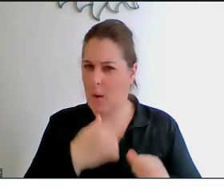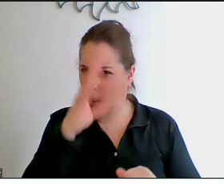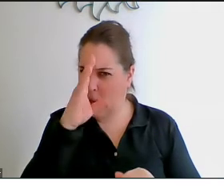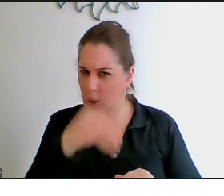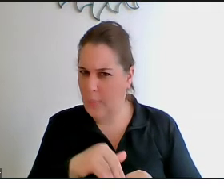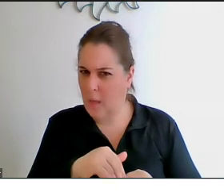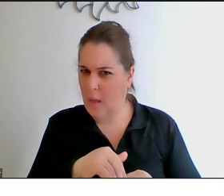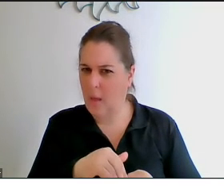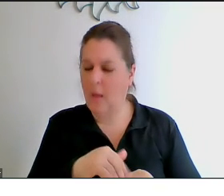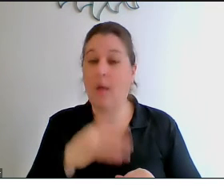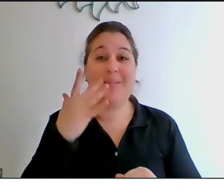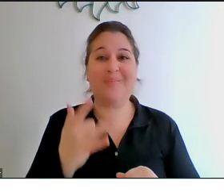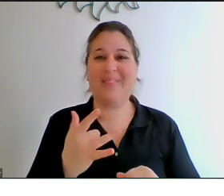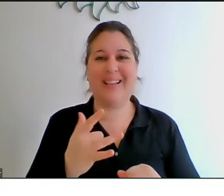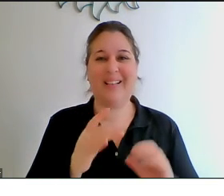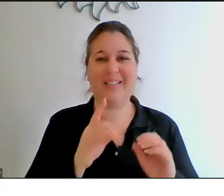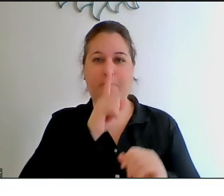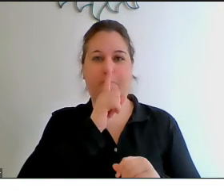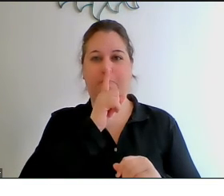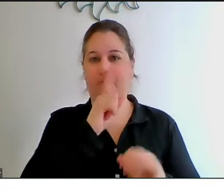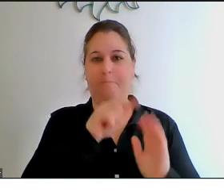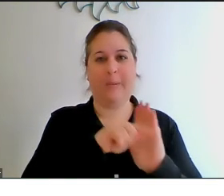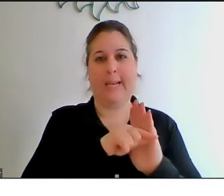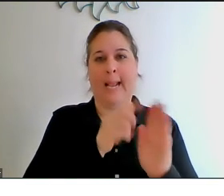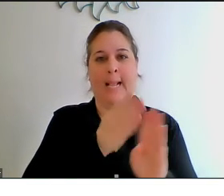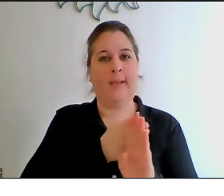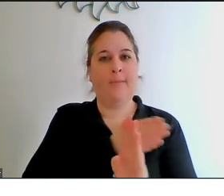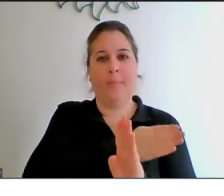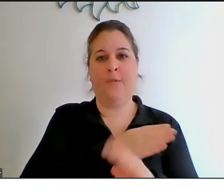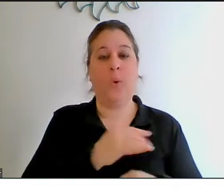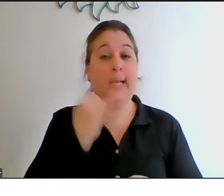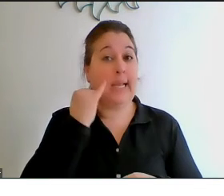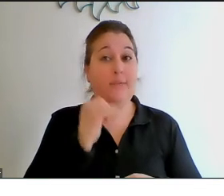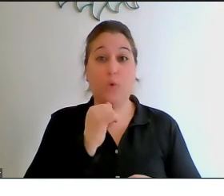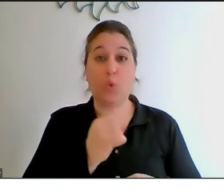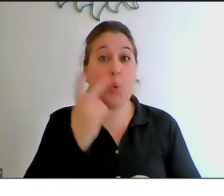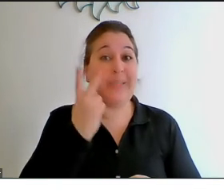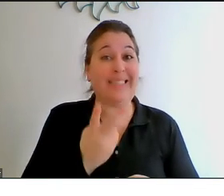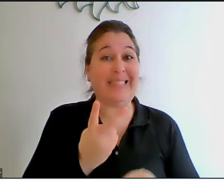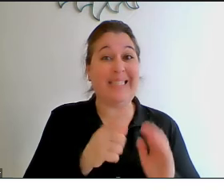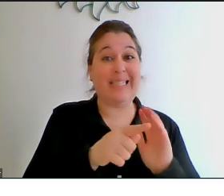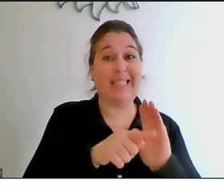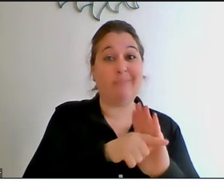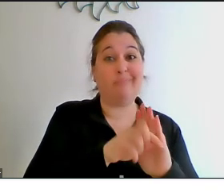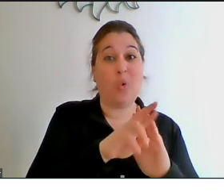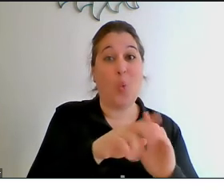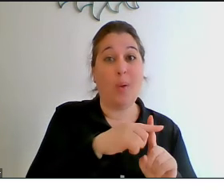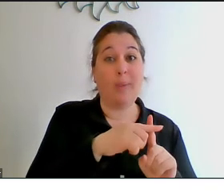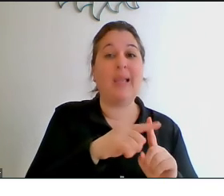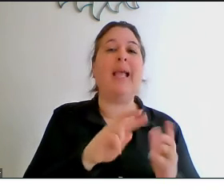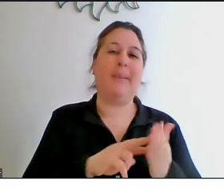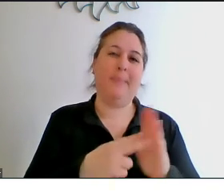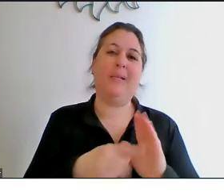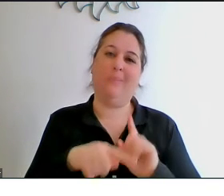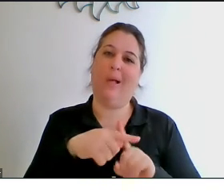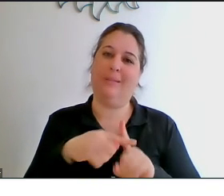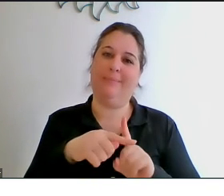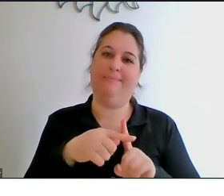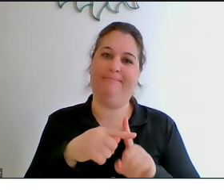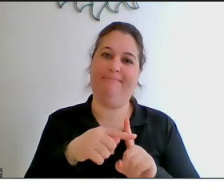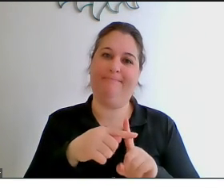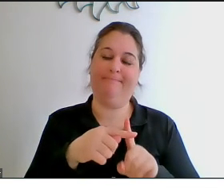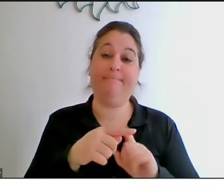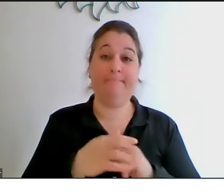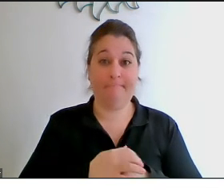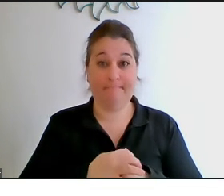It's a +4. How do I know? Because it doesn't have a negative in front. If you don't see a sign, then it's